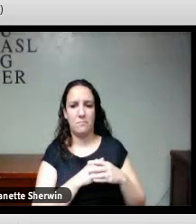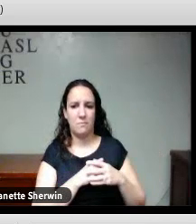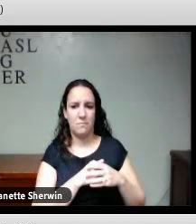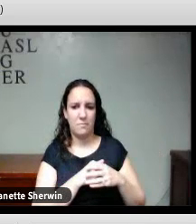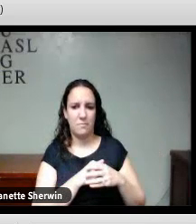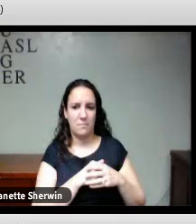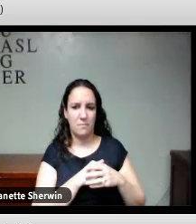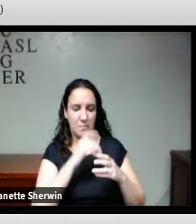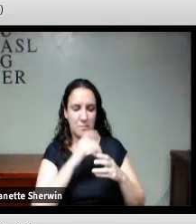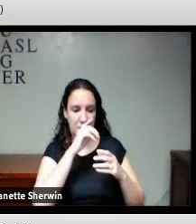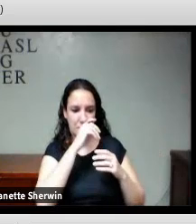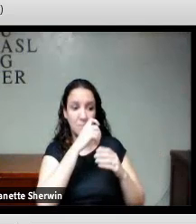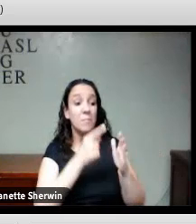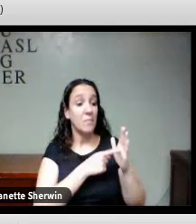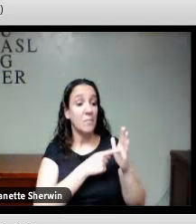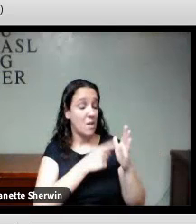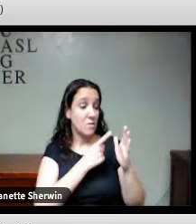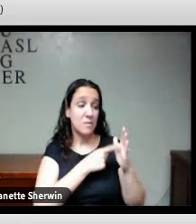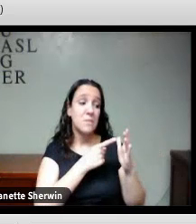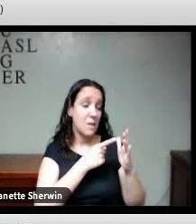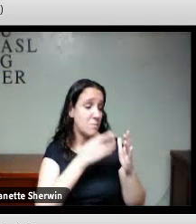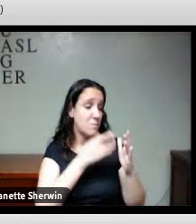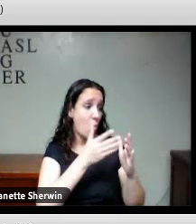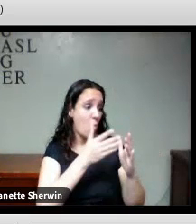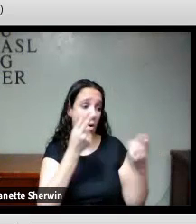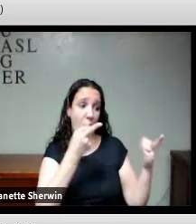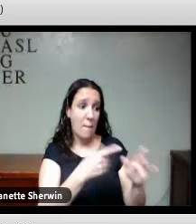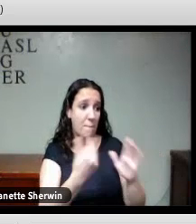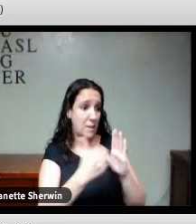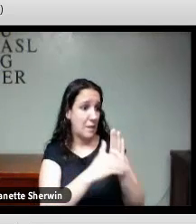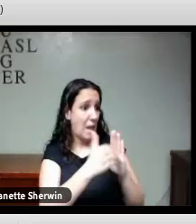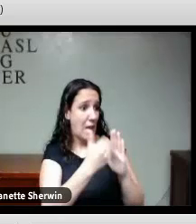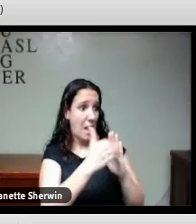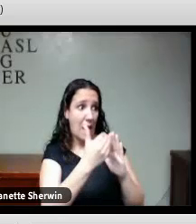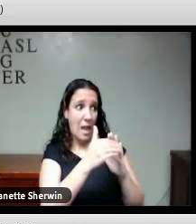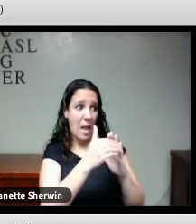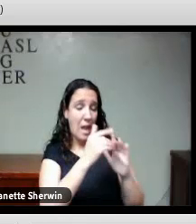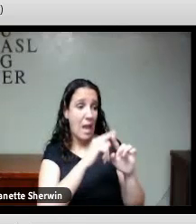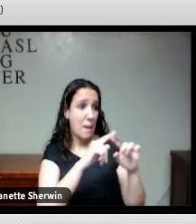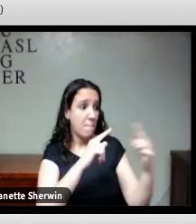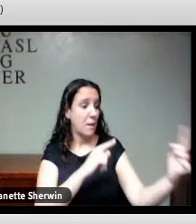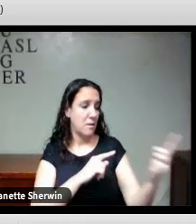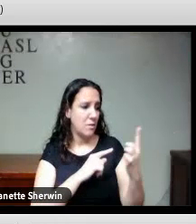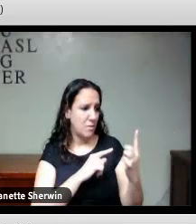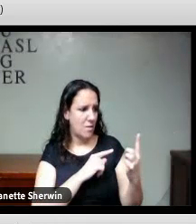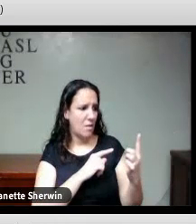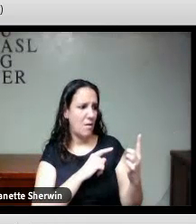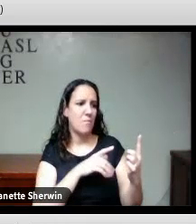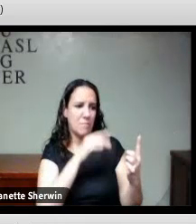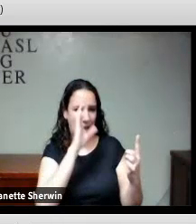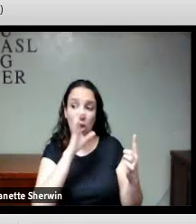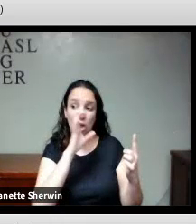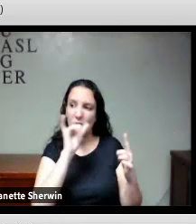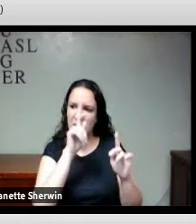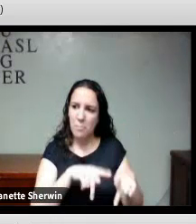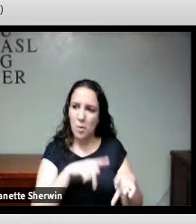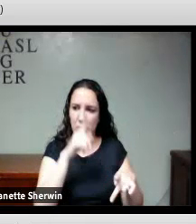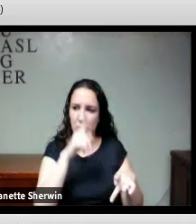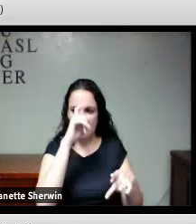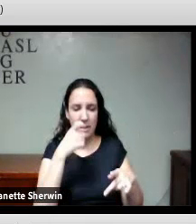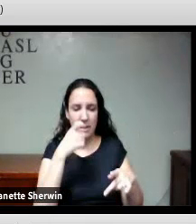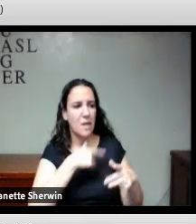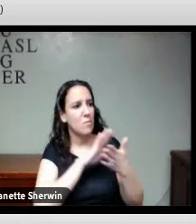get their stuff resolved, then you can understand why they would be frustrated. But Danielle says it's happened because she's been polite to them.